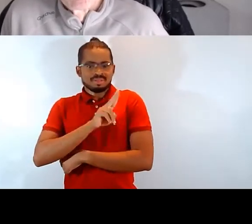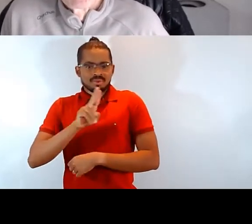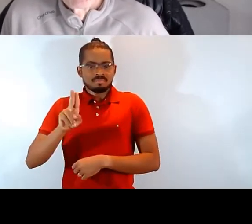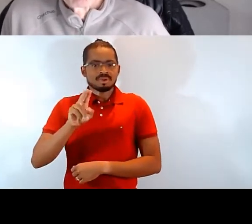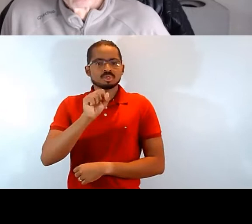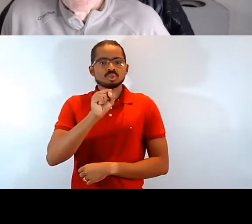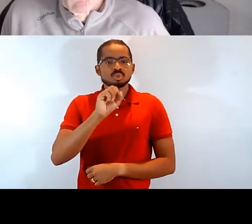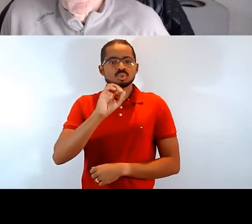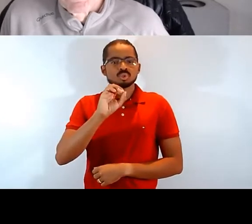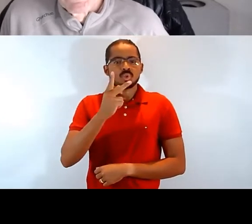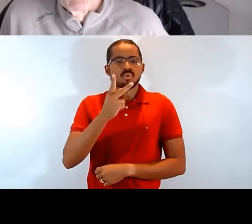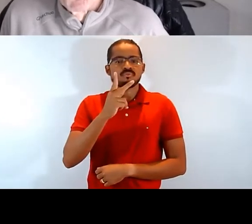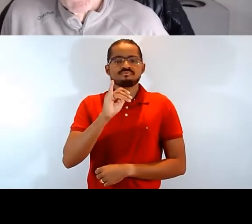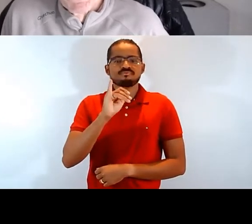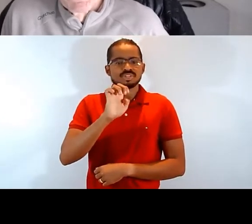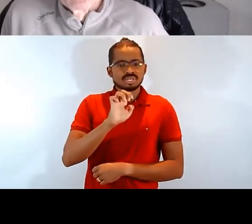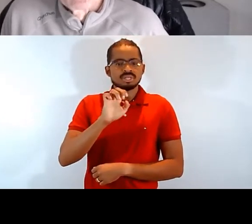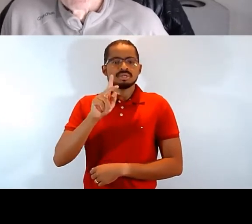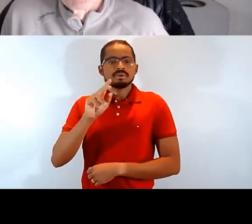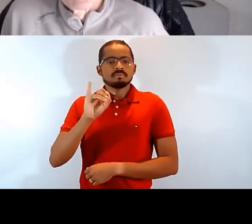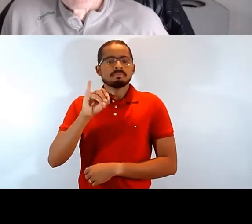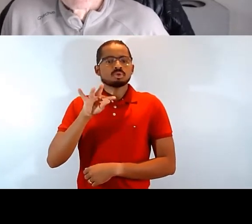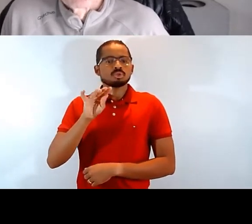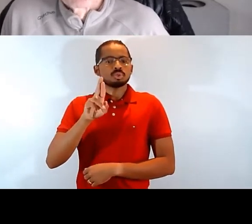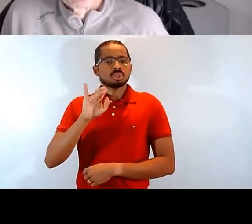Sophie Pointurier-Pournin.